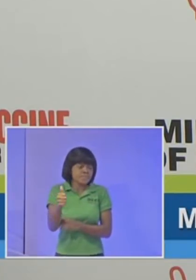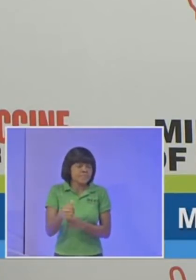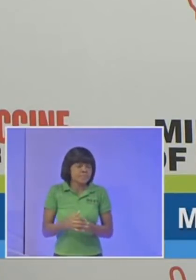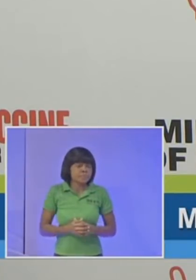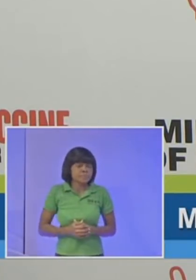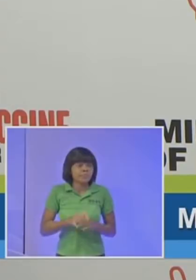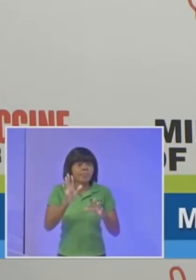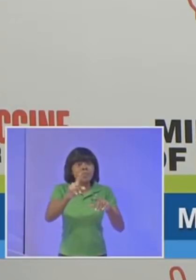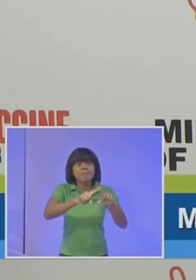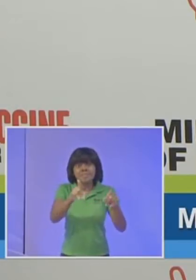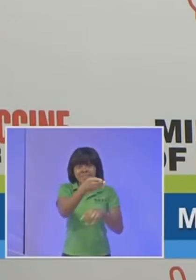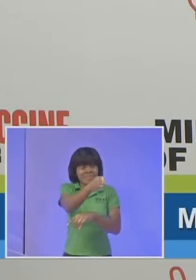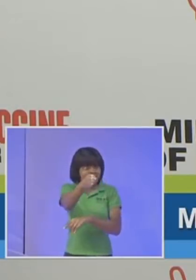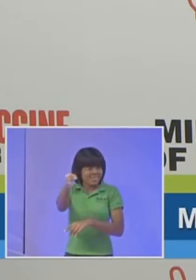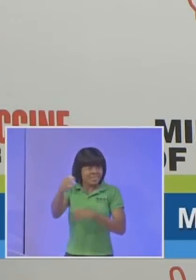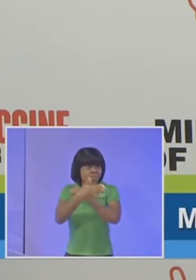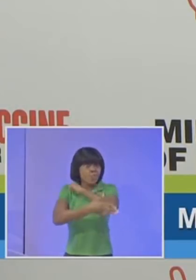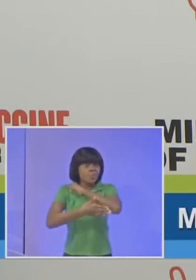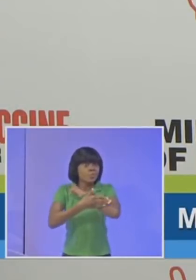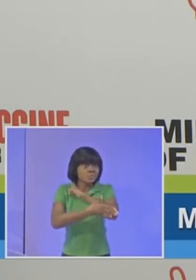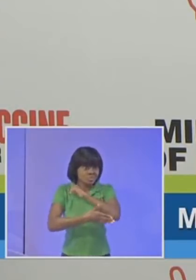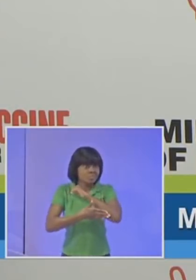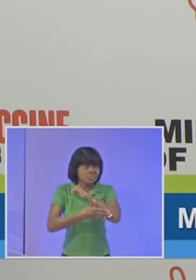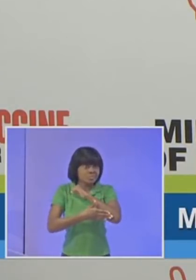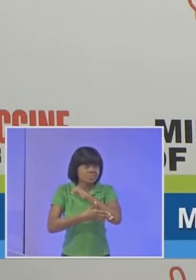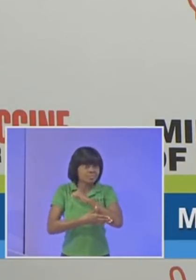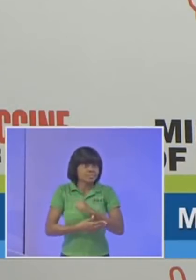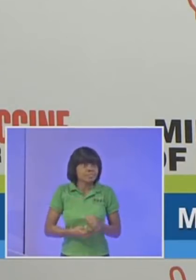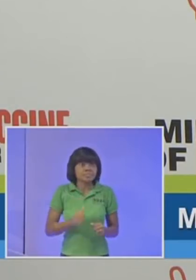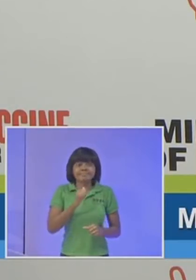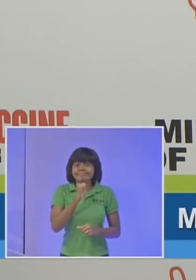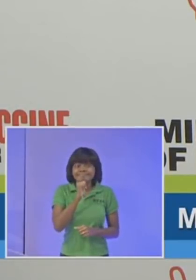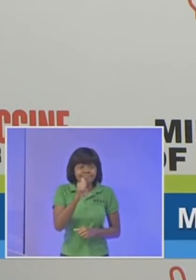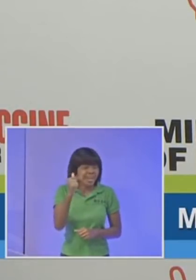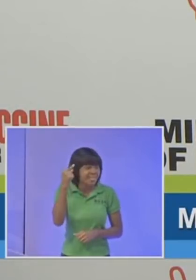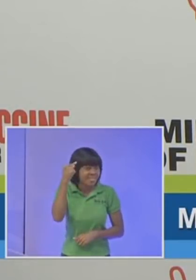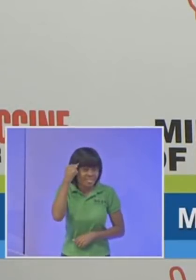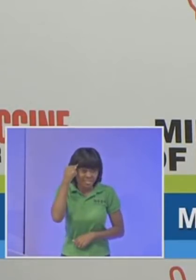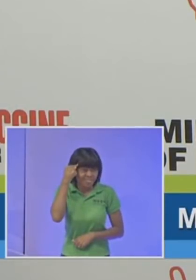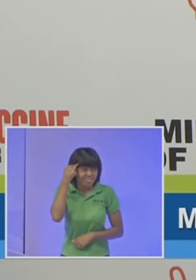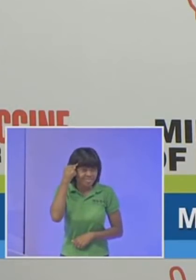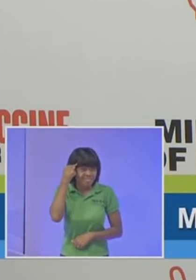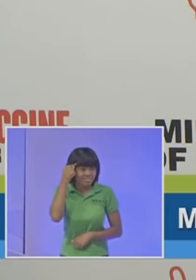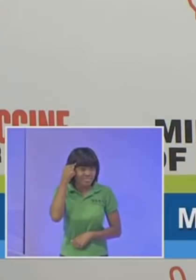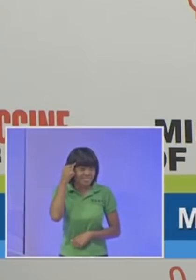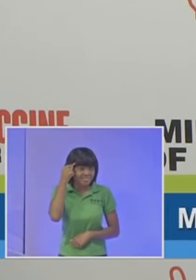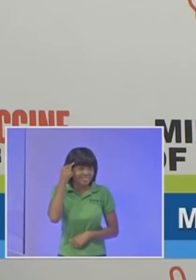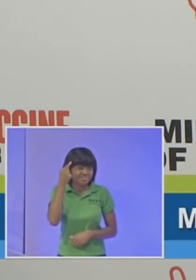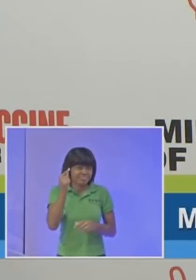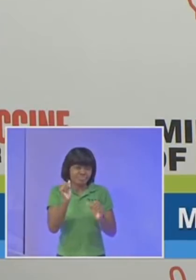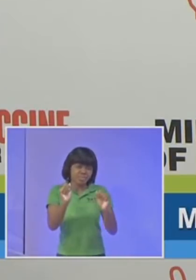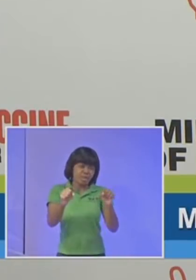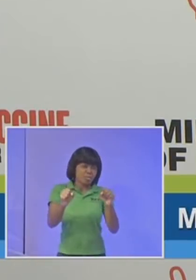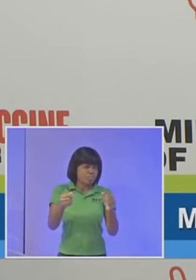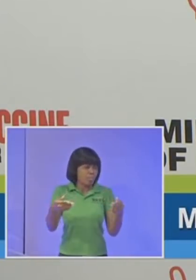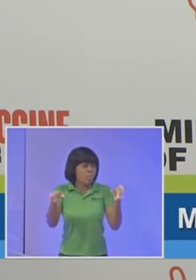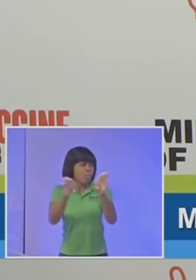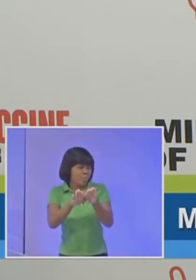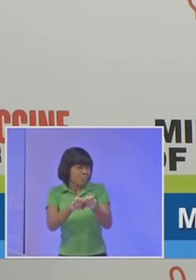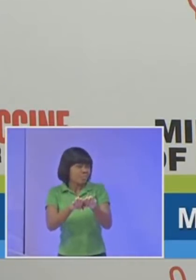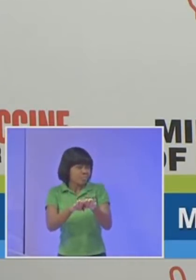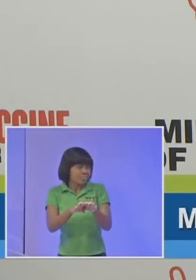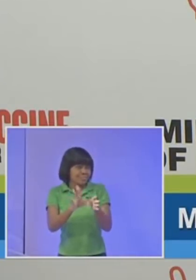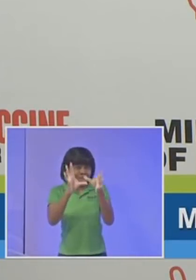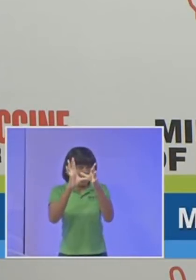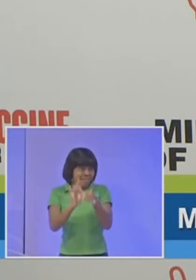are not taking the position that we could cocoon and shut down and lock down things forever. It just